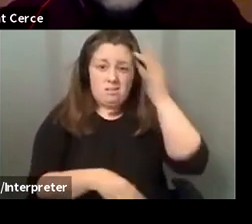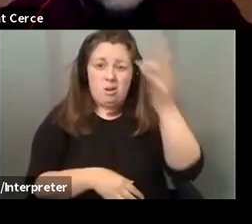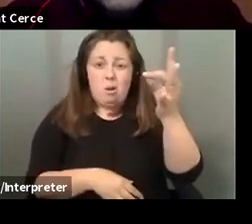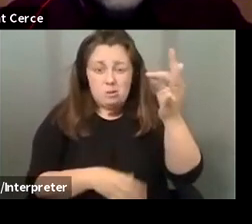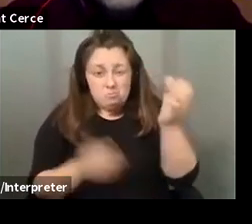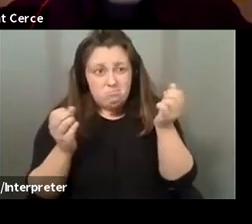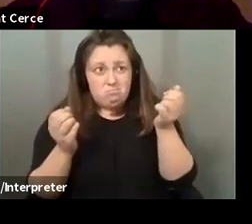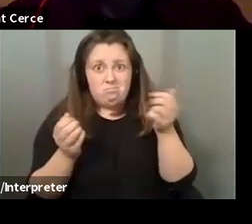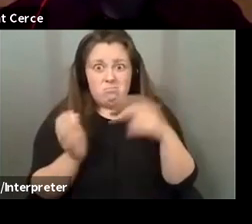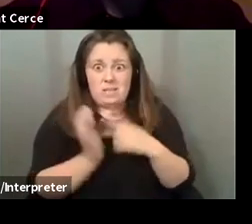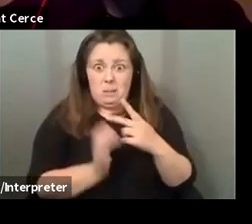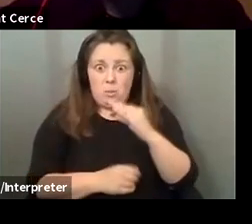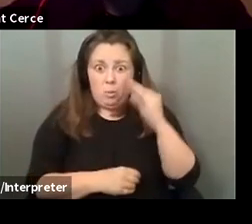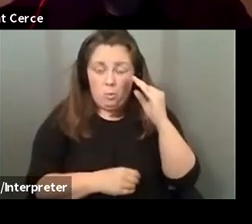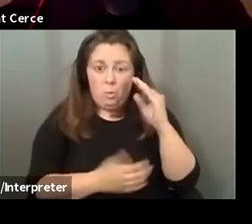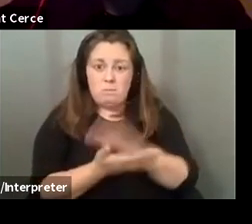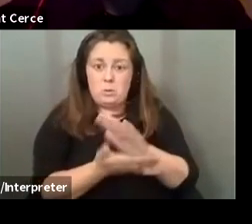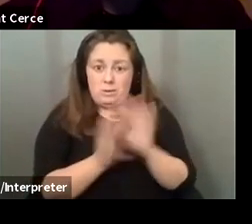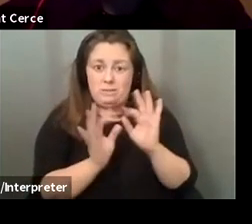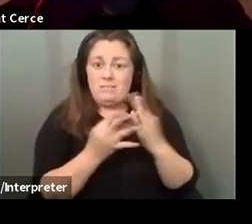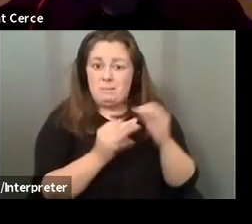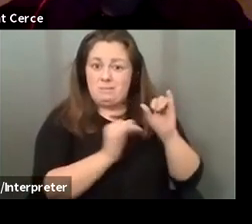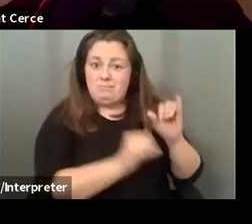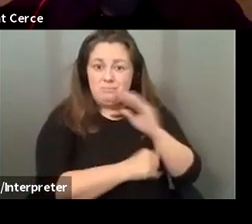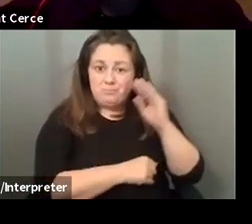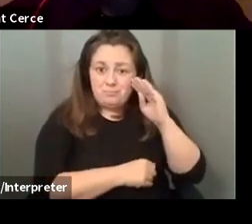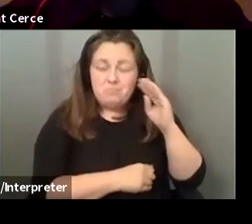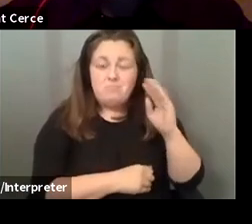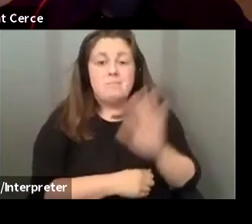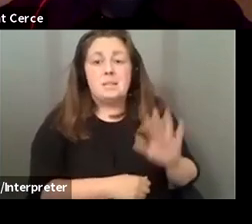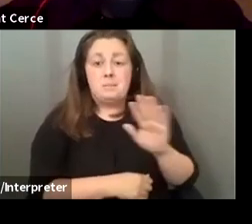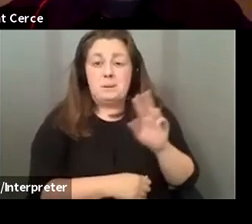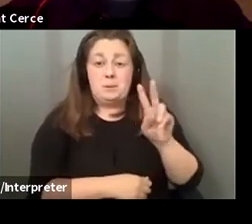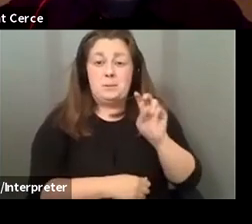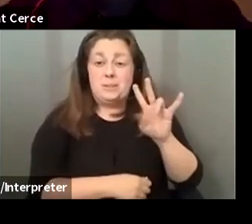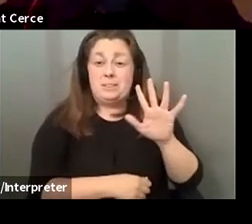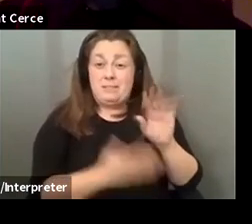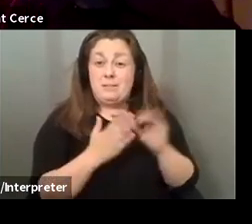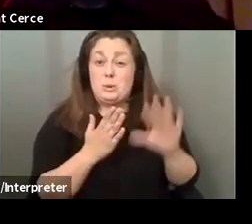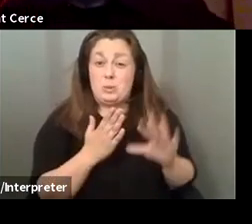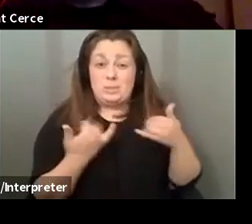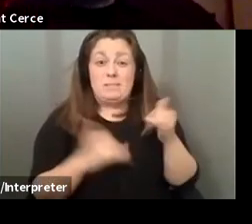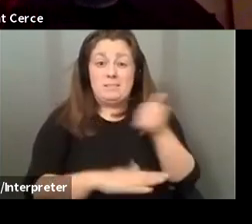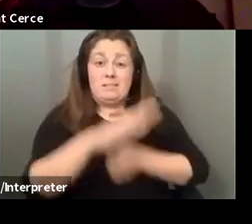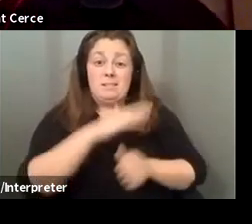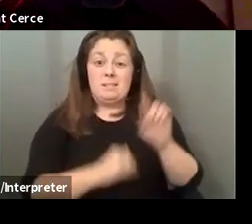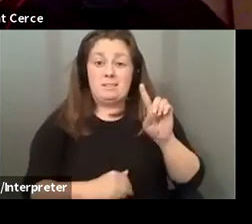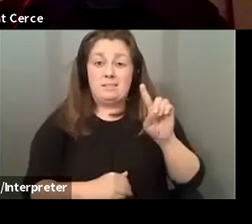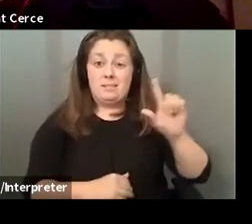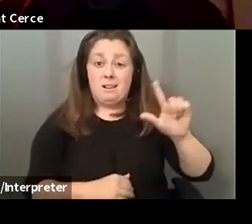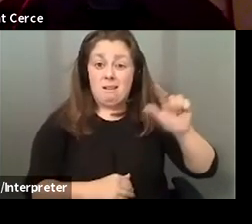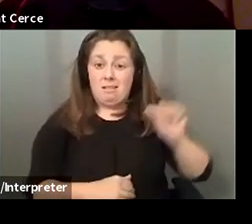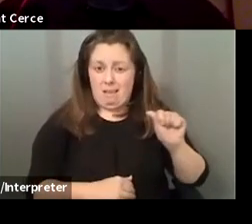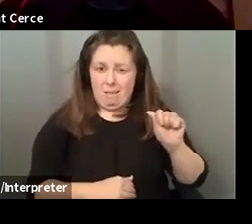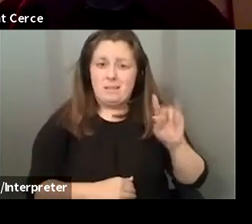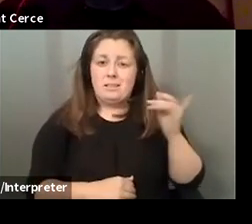homeschool families. We know we have families still right now, about 275 or so students that are still under DLA, the Digital Learning